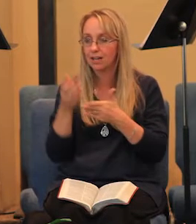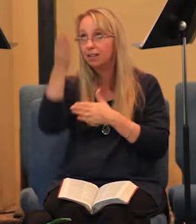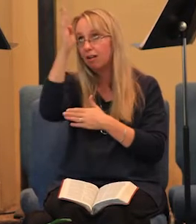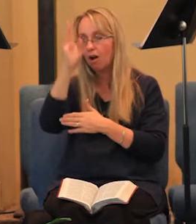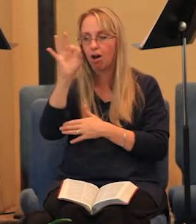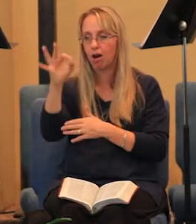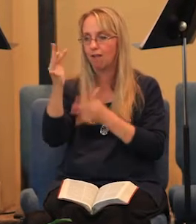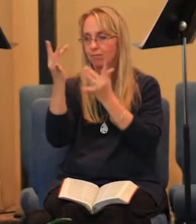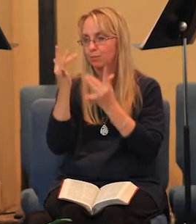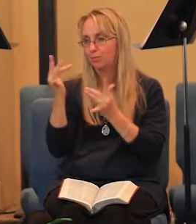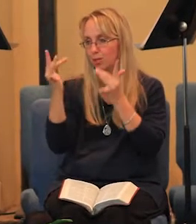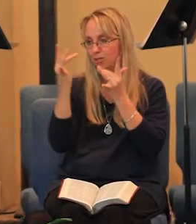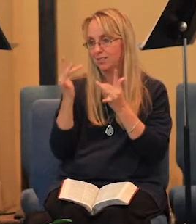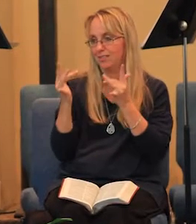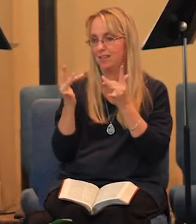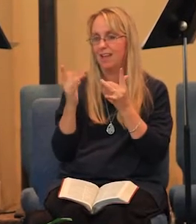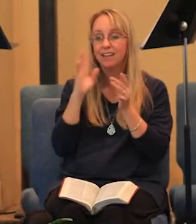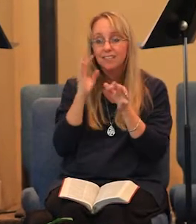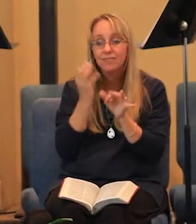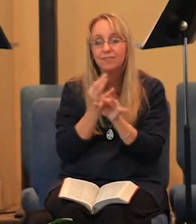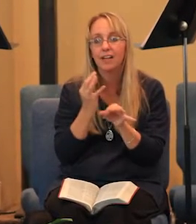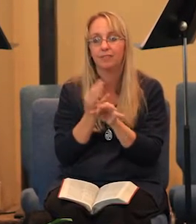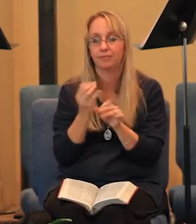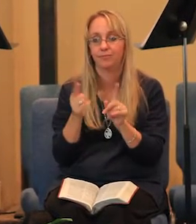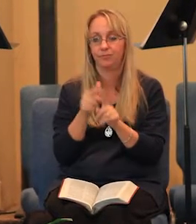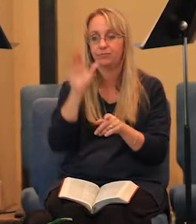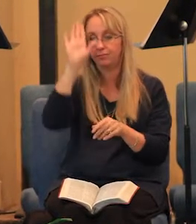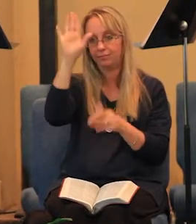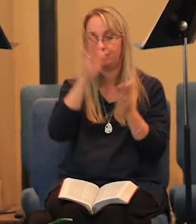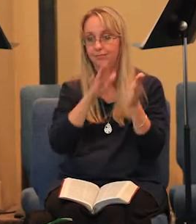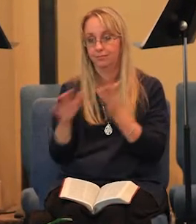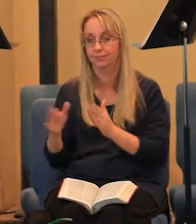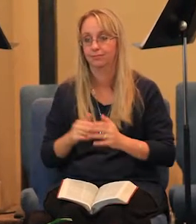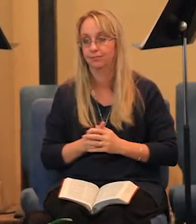of mercy. And he's faithful to his plan.